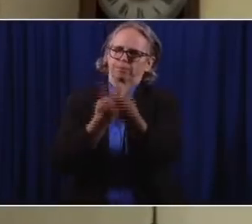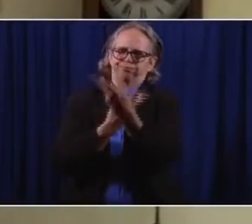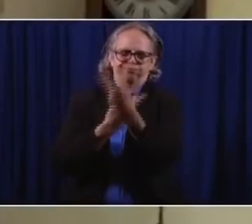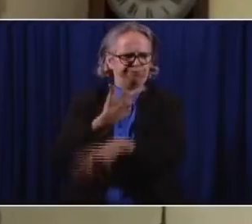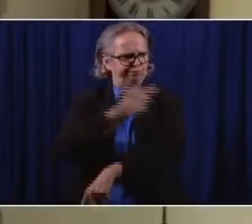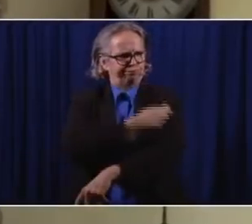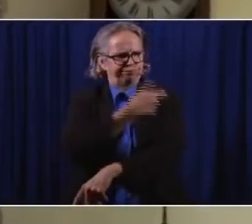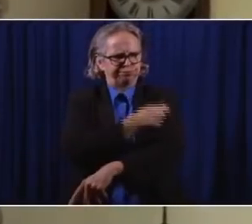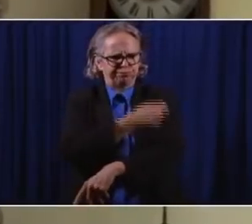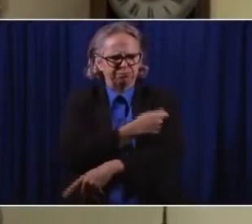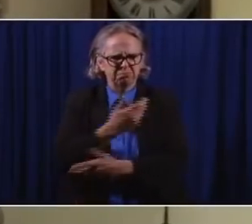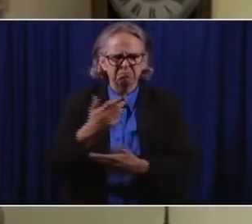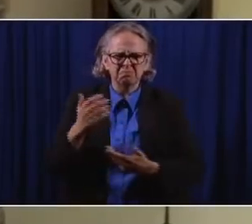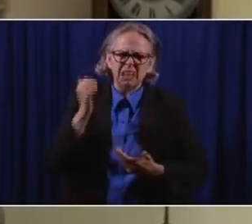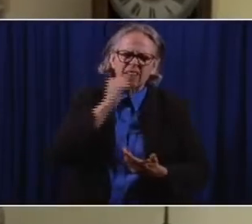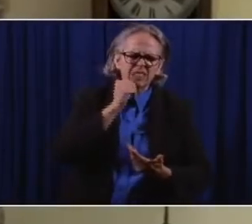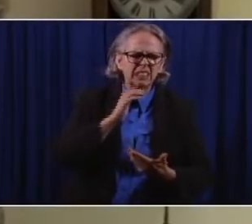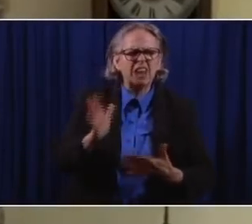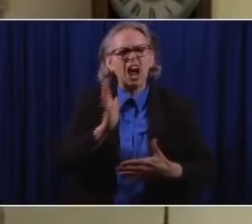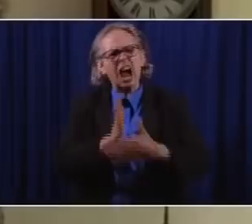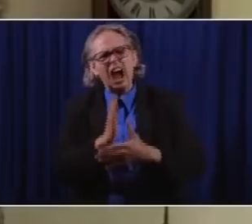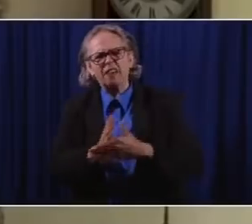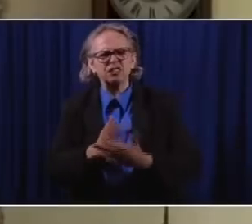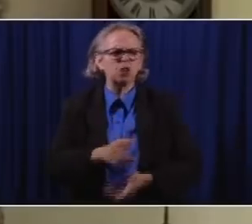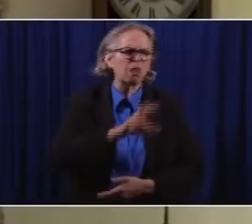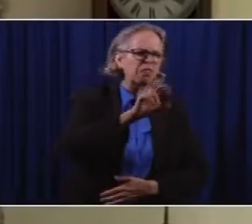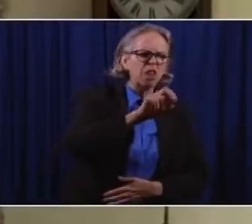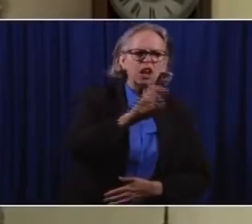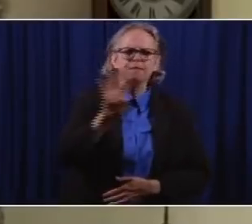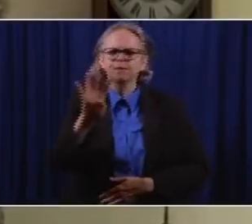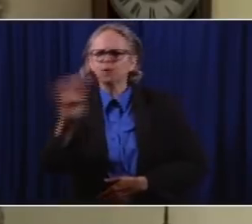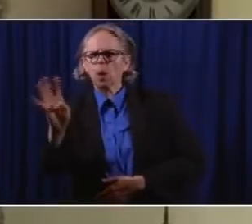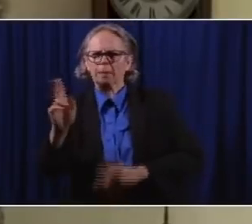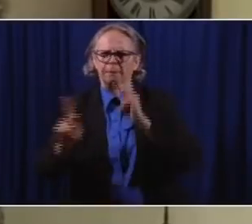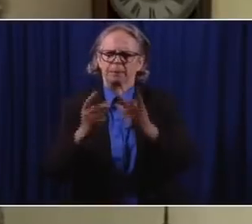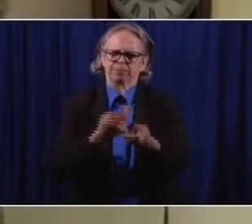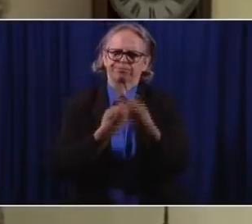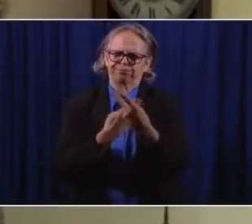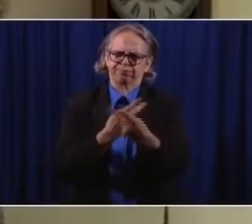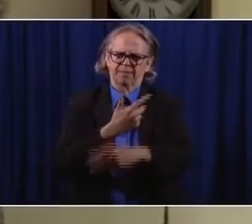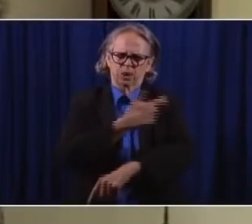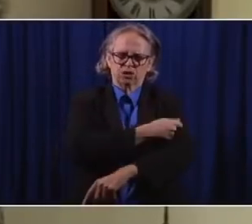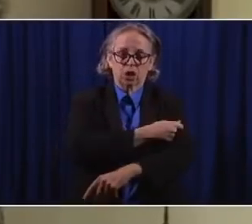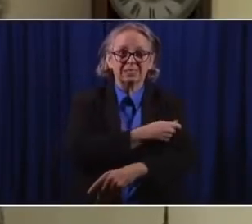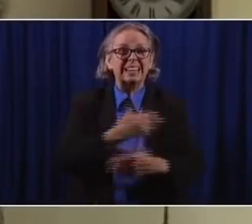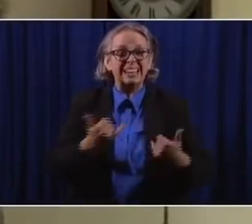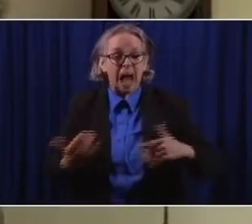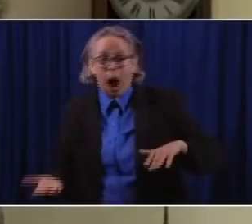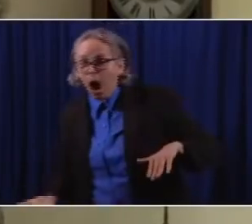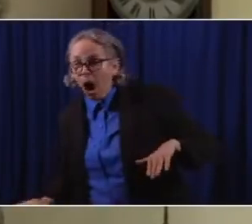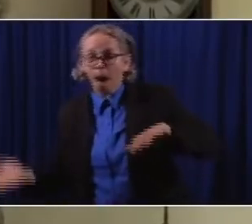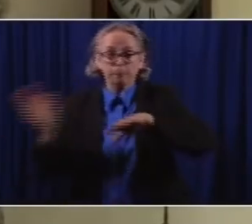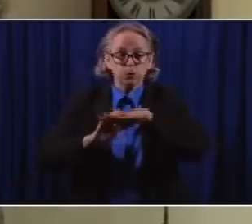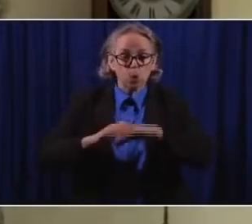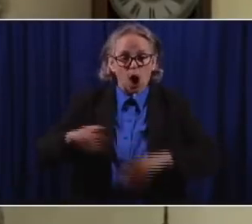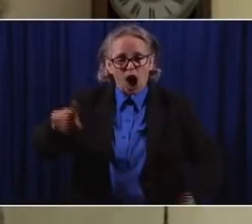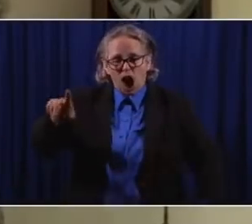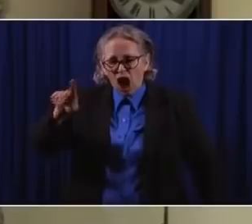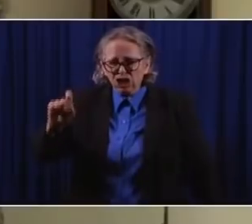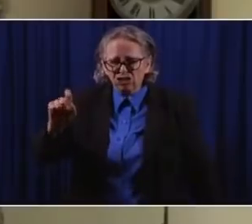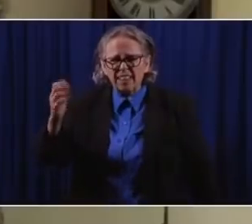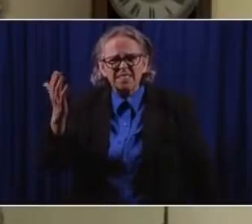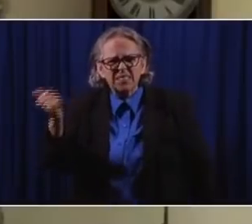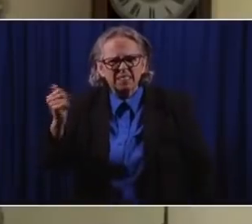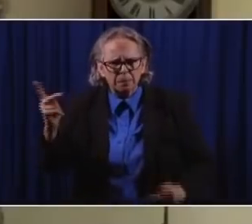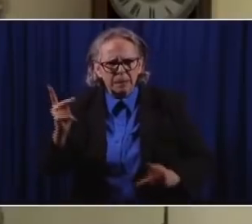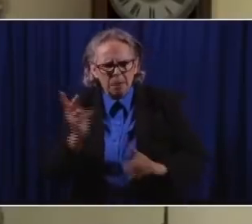shot. This year, they had 115 community members get their flu shot, so a dramatic increase. The health